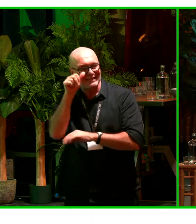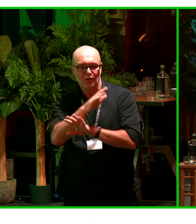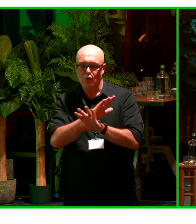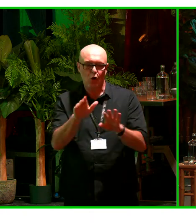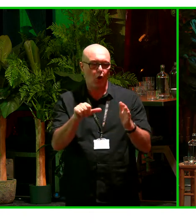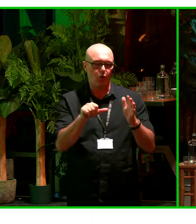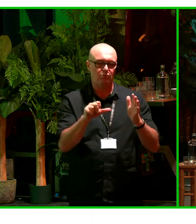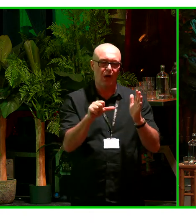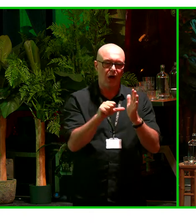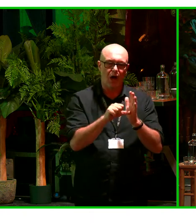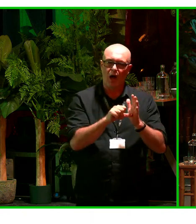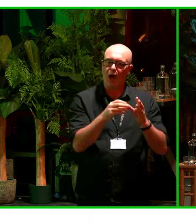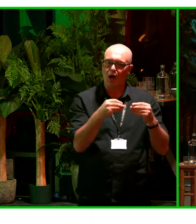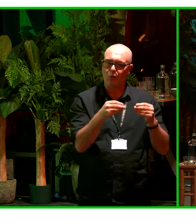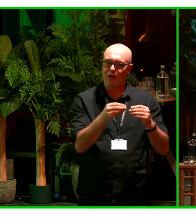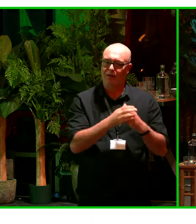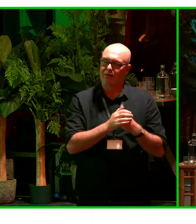maturity